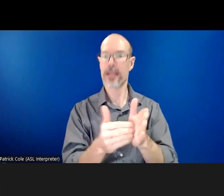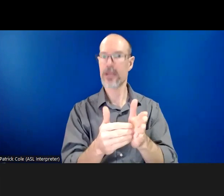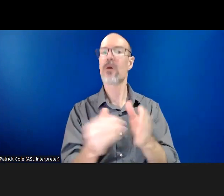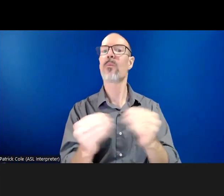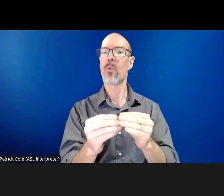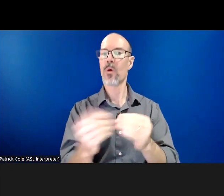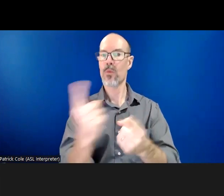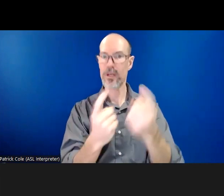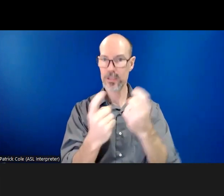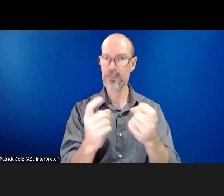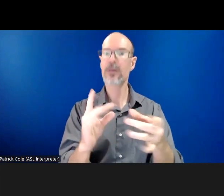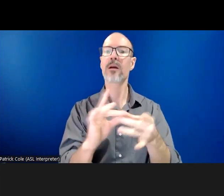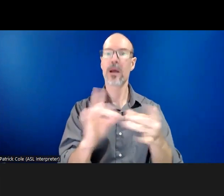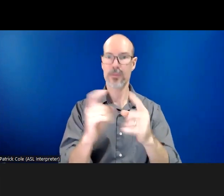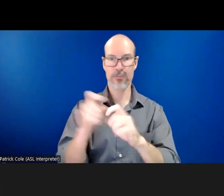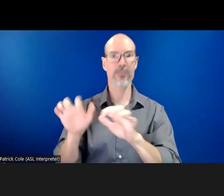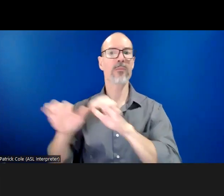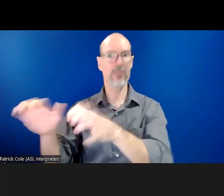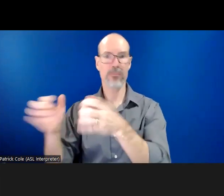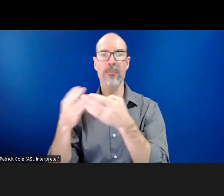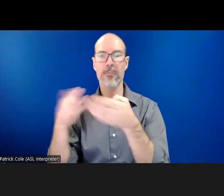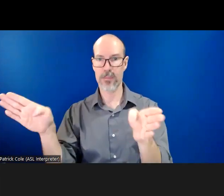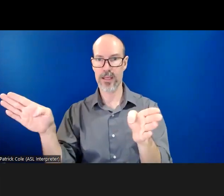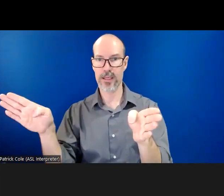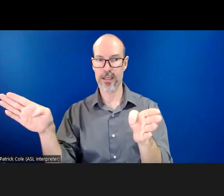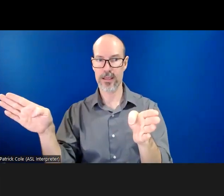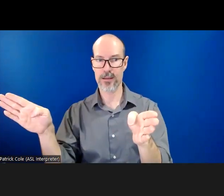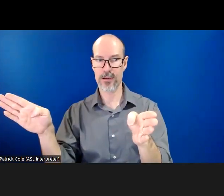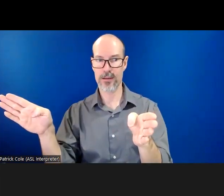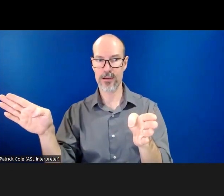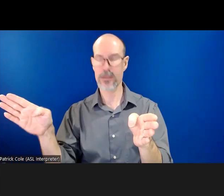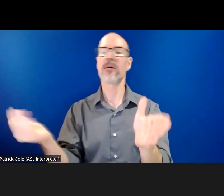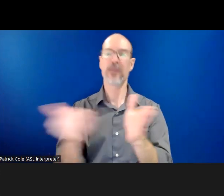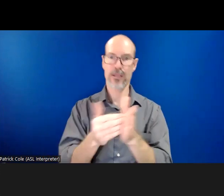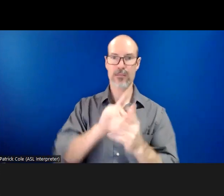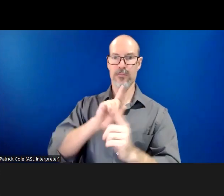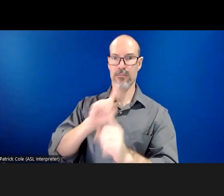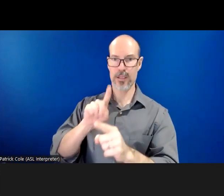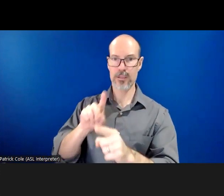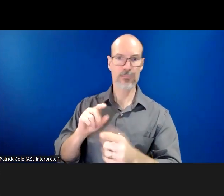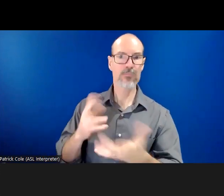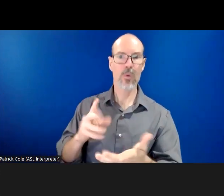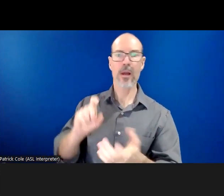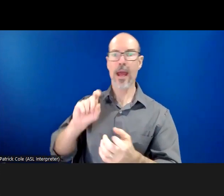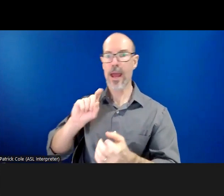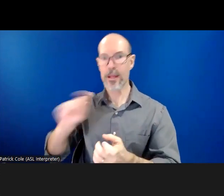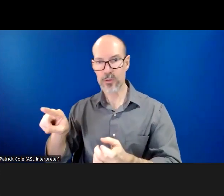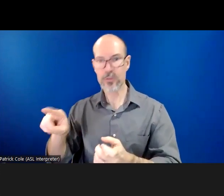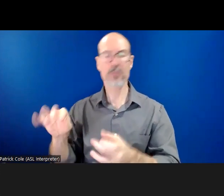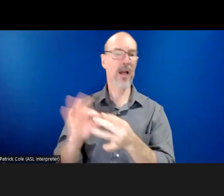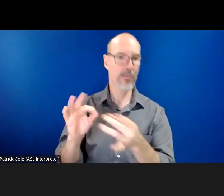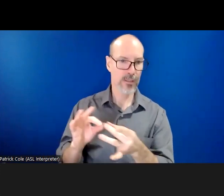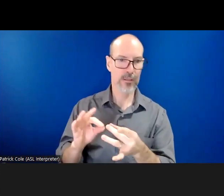comments from the public. And again, response and answers when appropriate. And then we